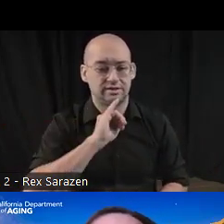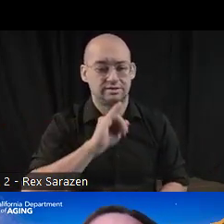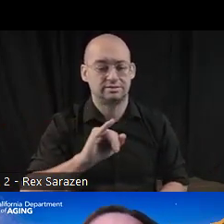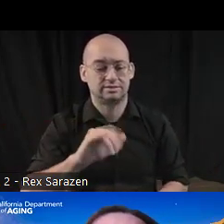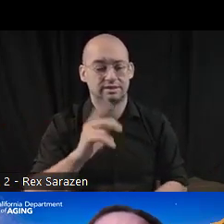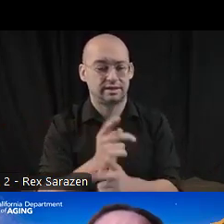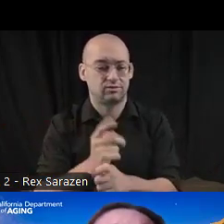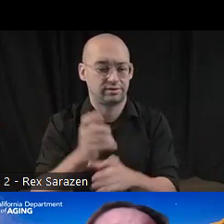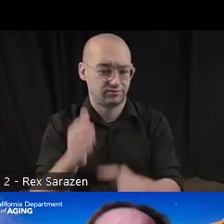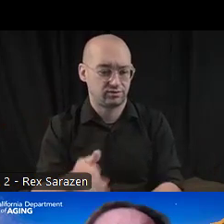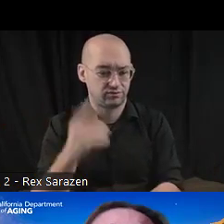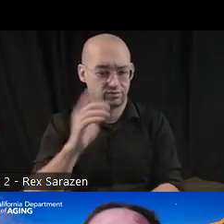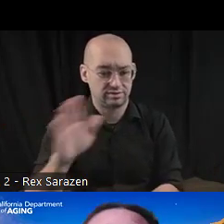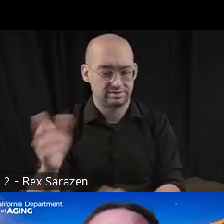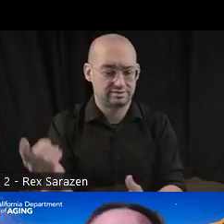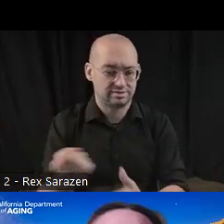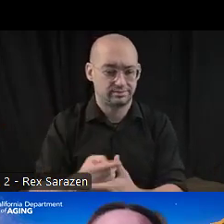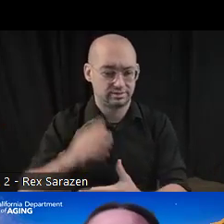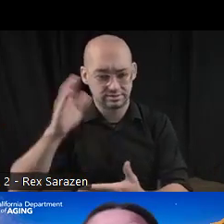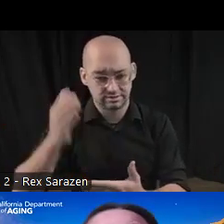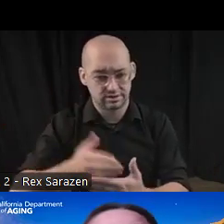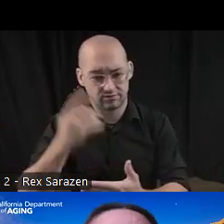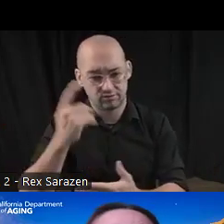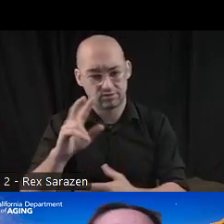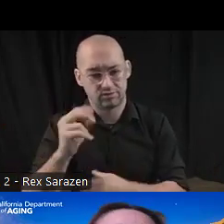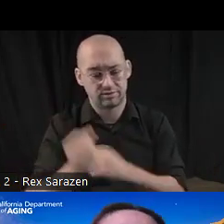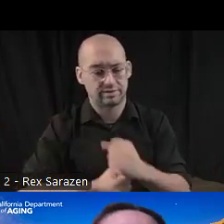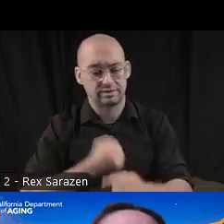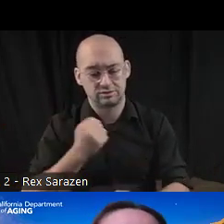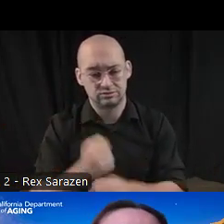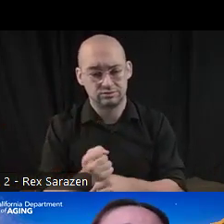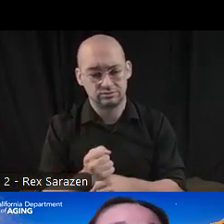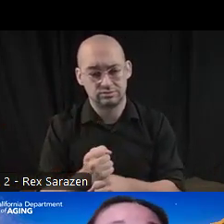conservator to his disabled son for the past 30 years. Next slide.